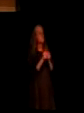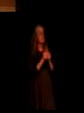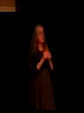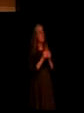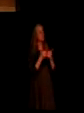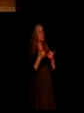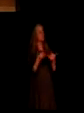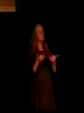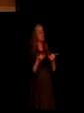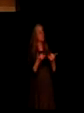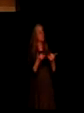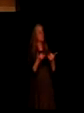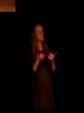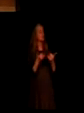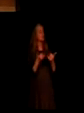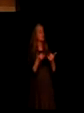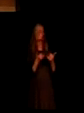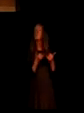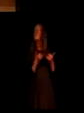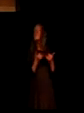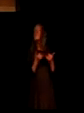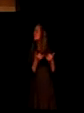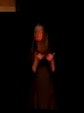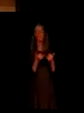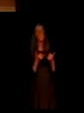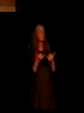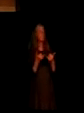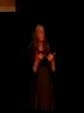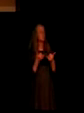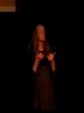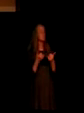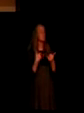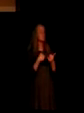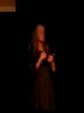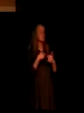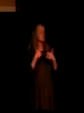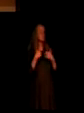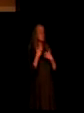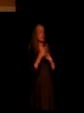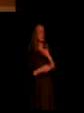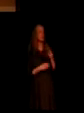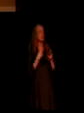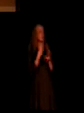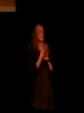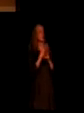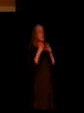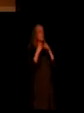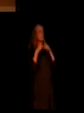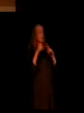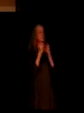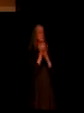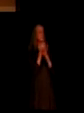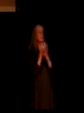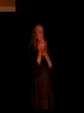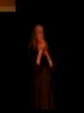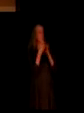to what I'll just call, for simplicity, global effective growing season.